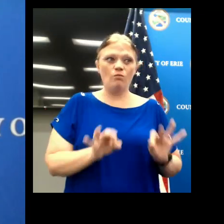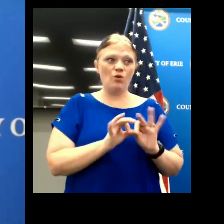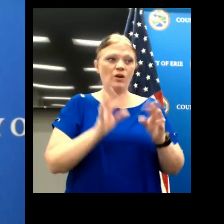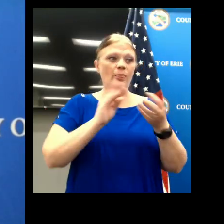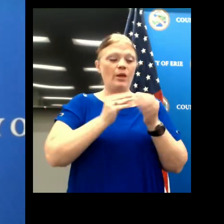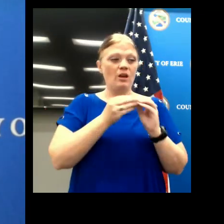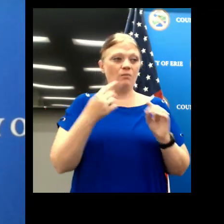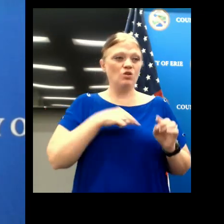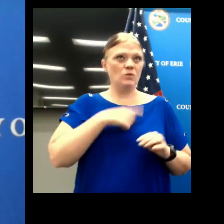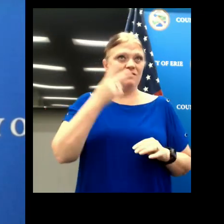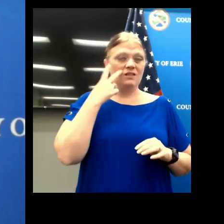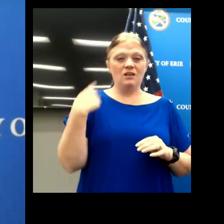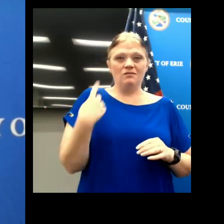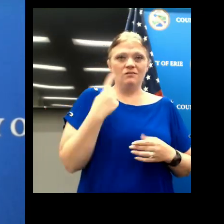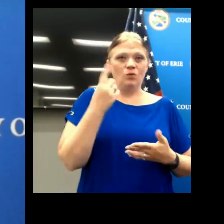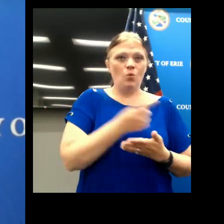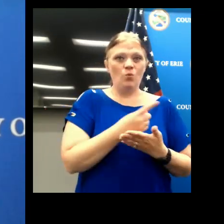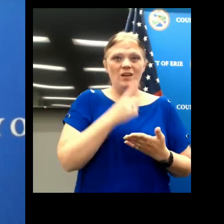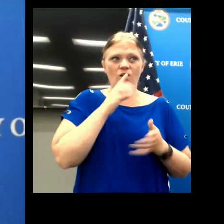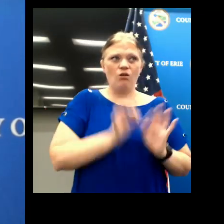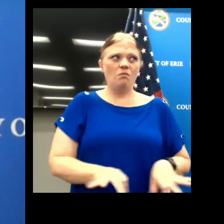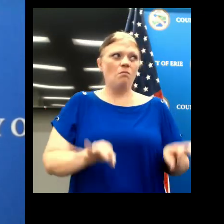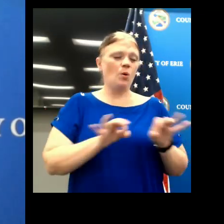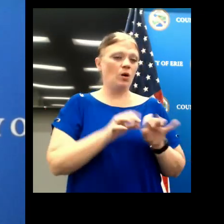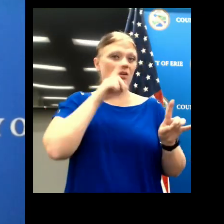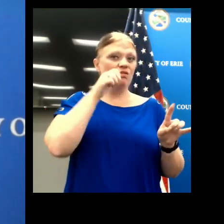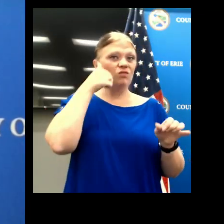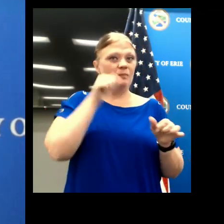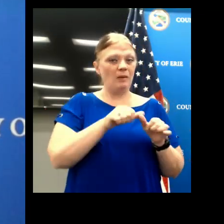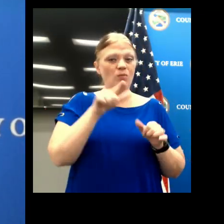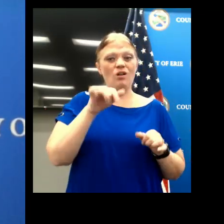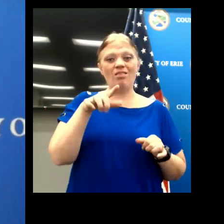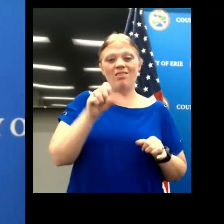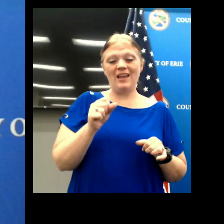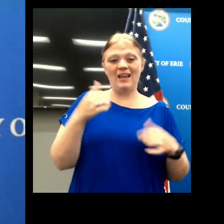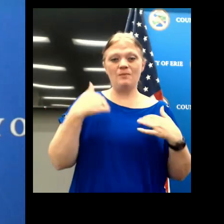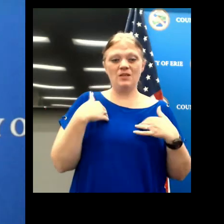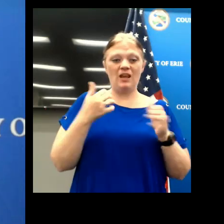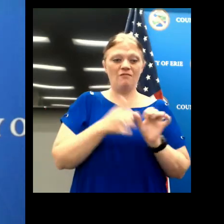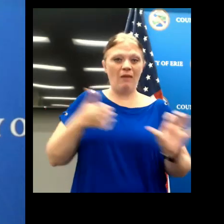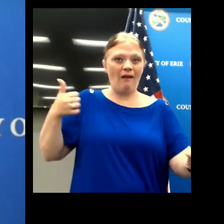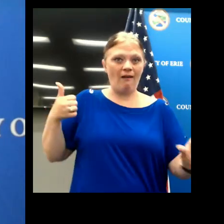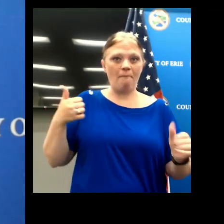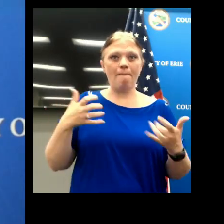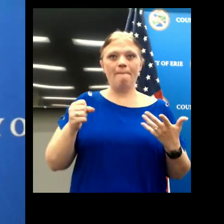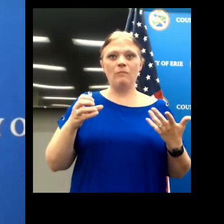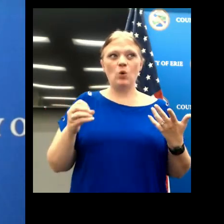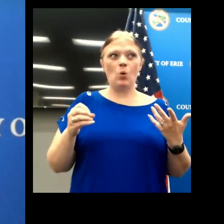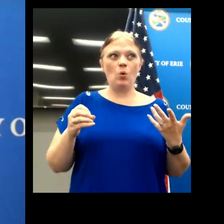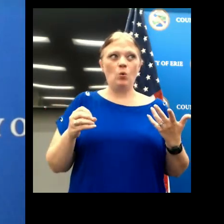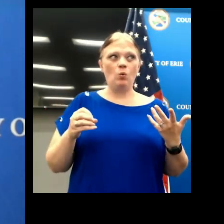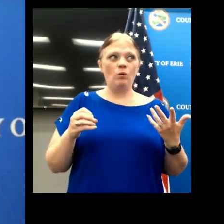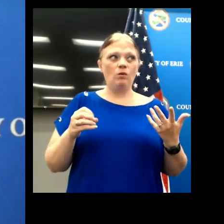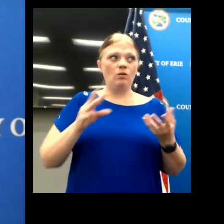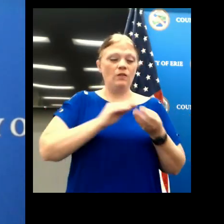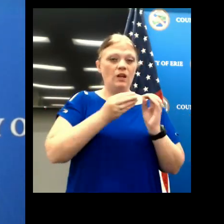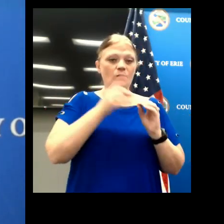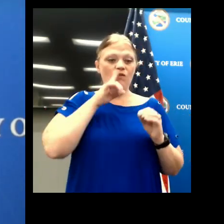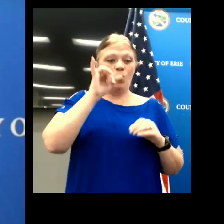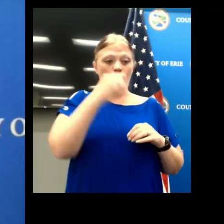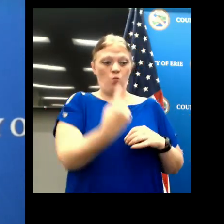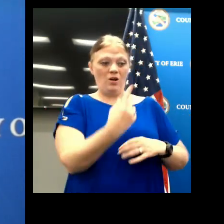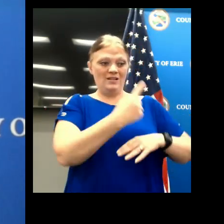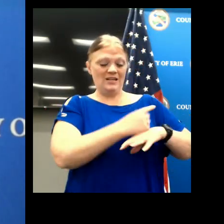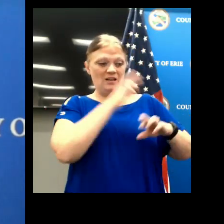we've seen over an entire week are important, because remember, the labs have backup, and so those numbers for that day of